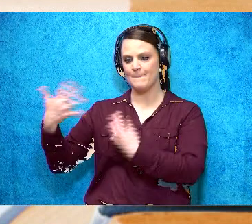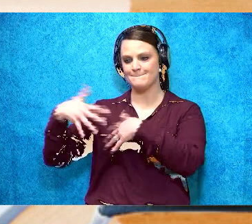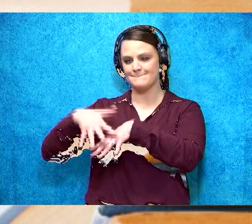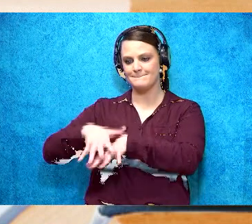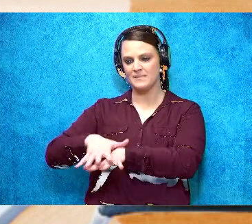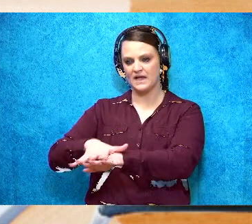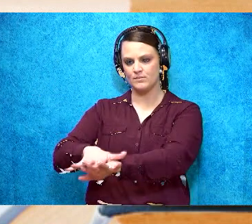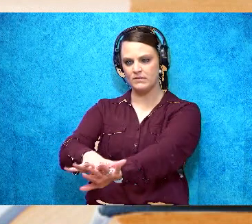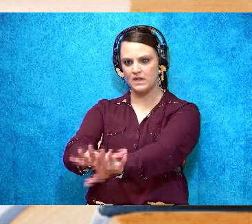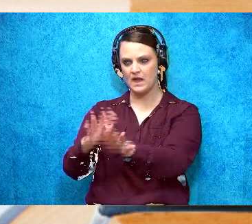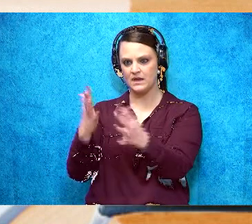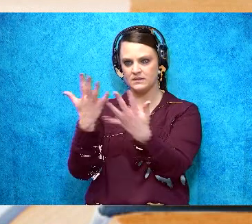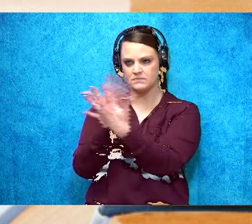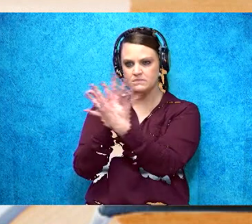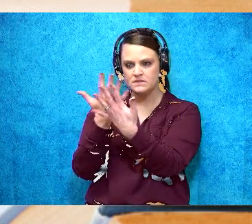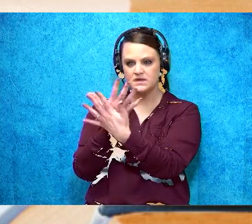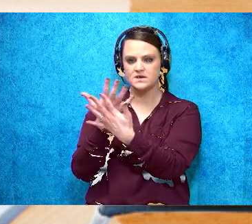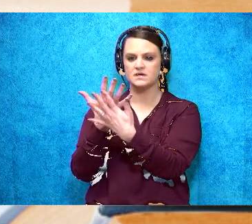into